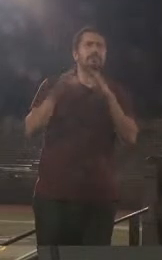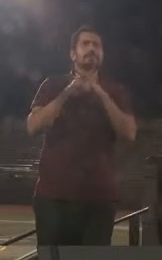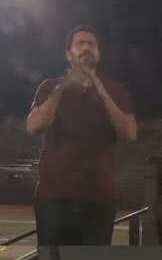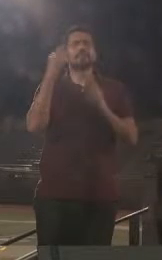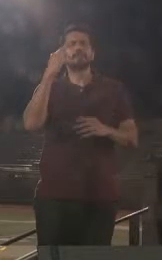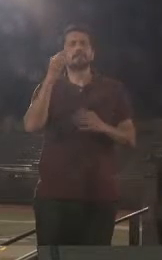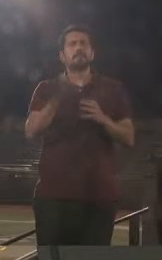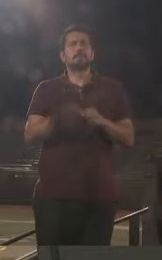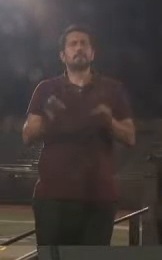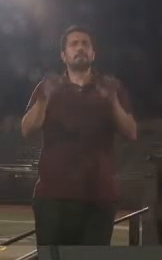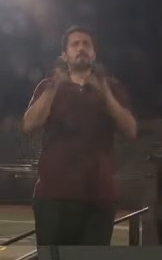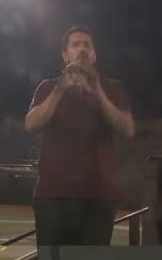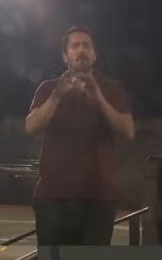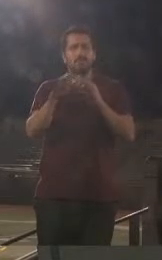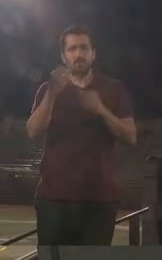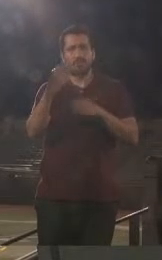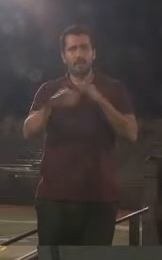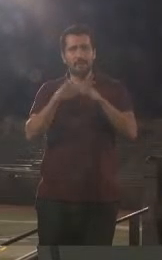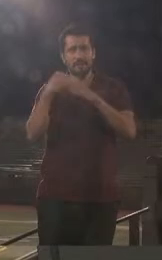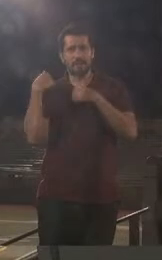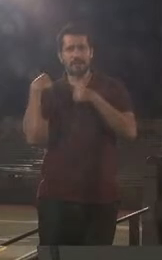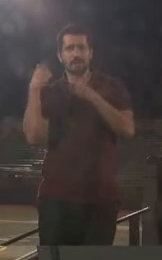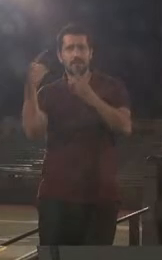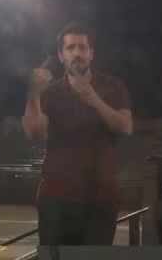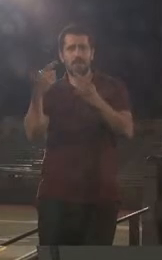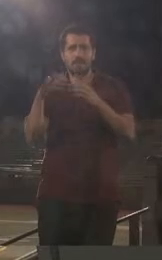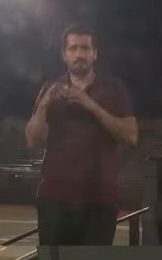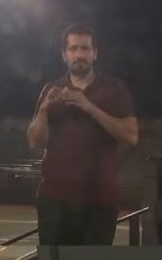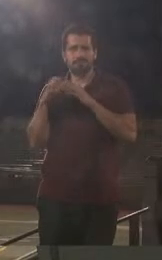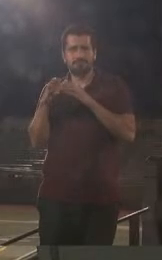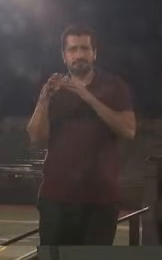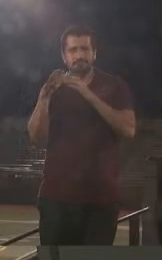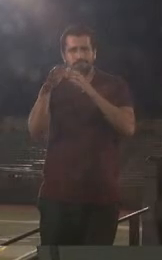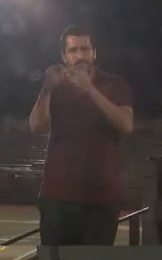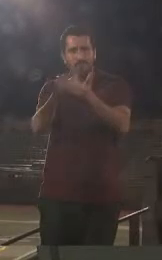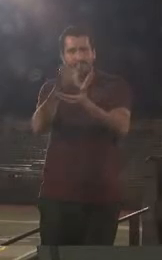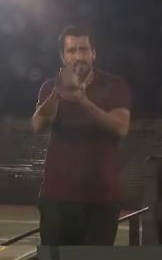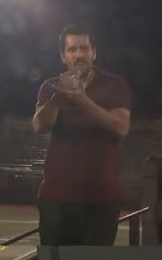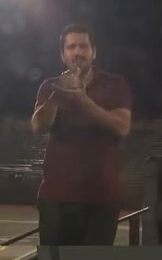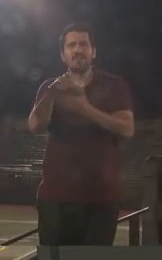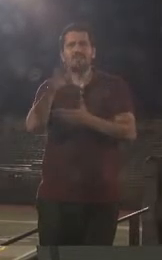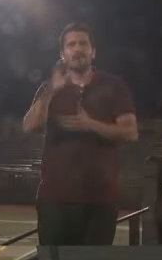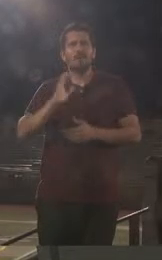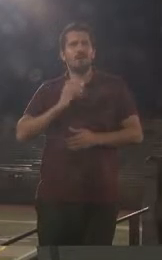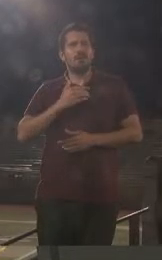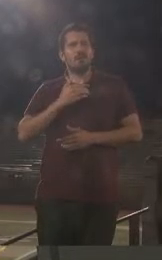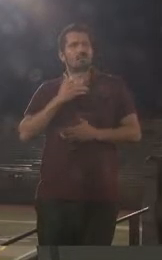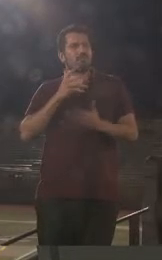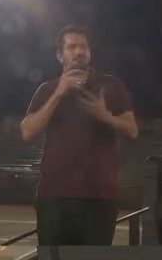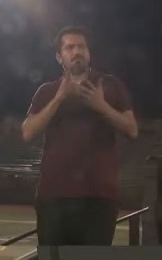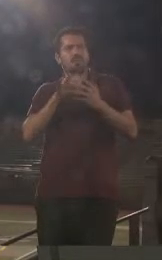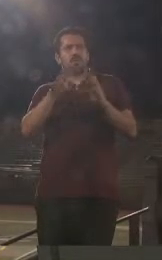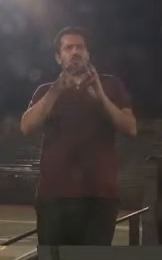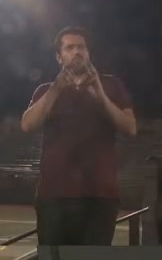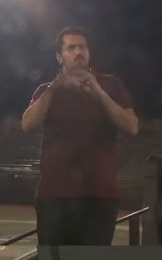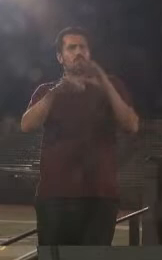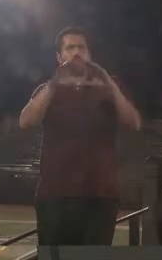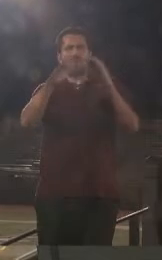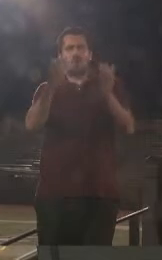12 years hold a greater meaning in our lives than a simple piece of paper found on the wall. They've been about our shared experiences and